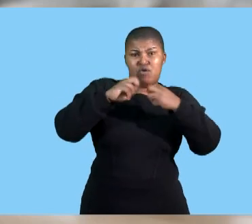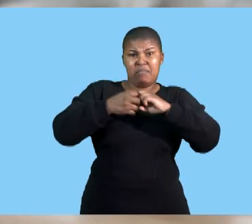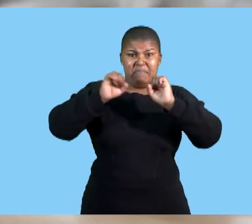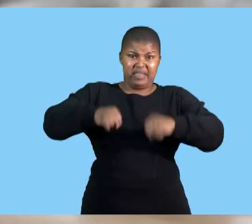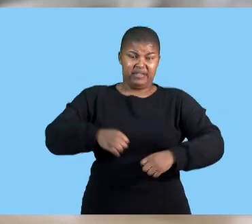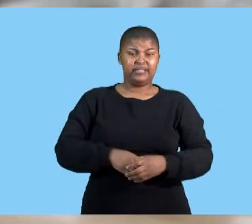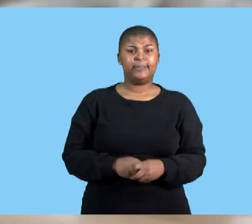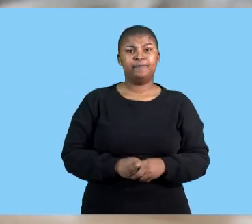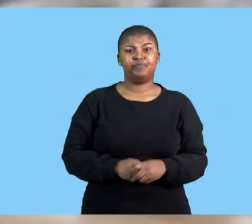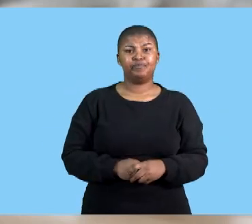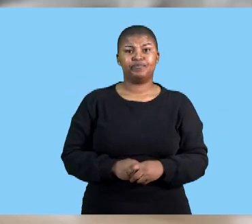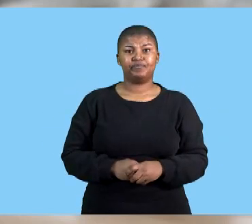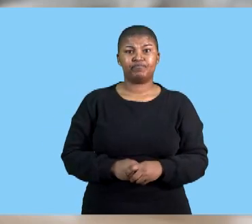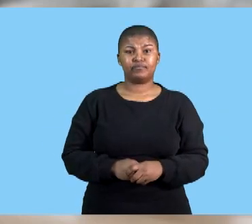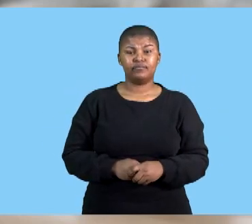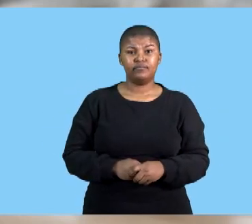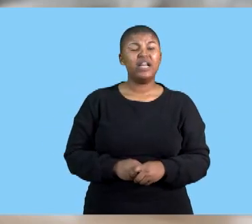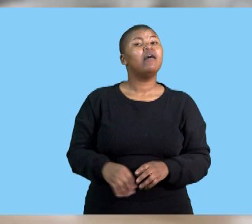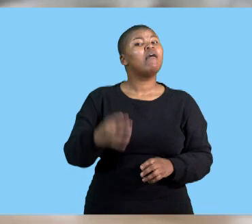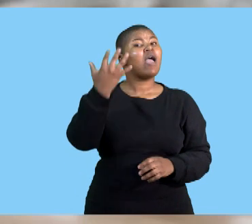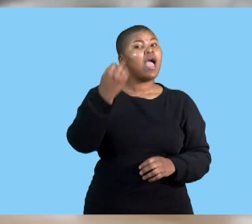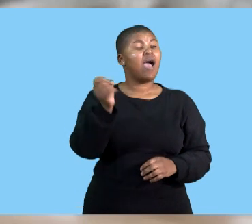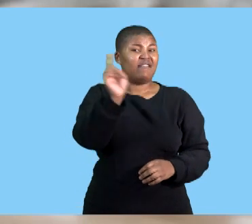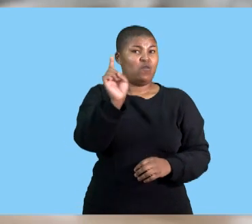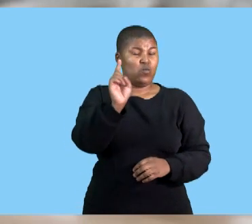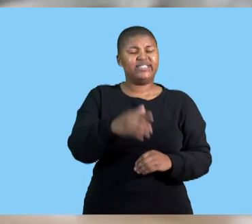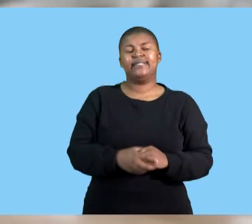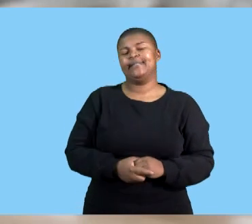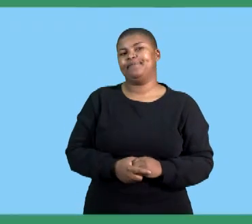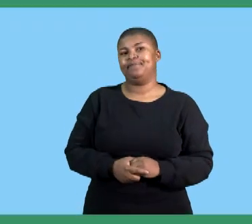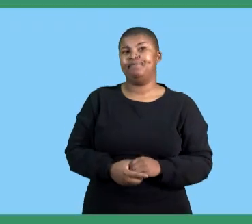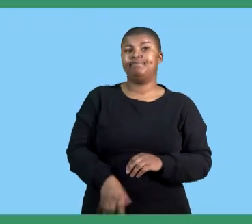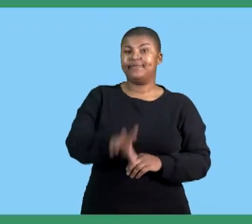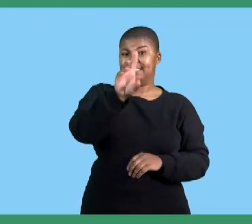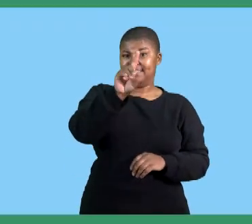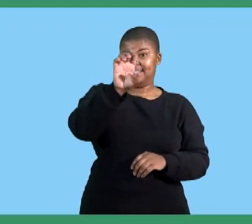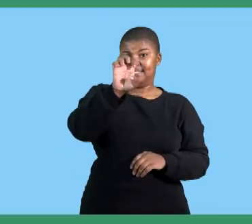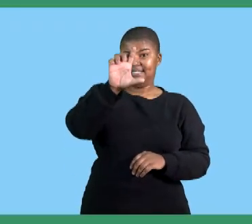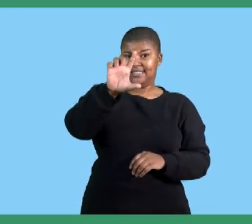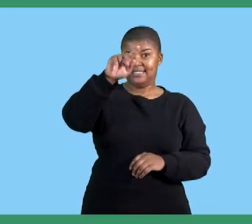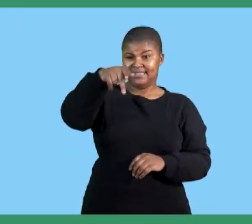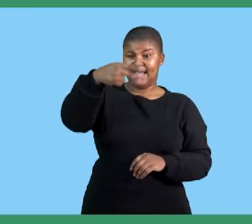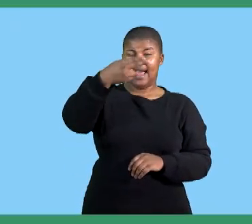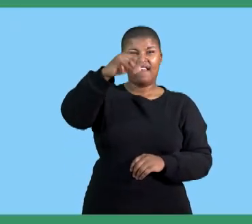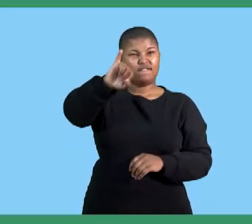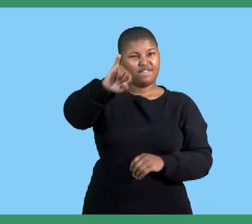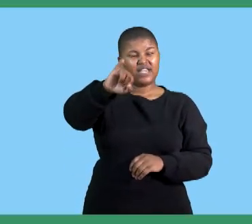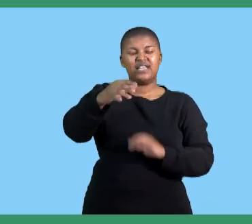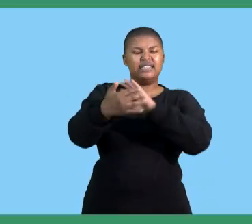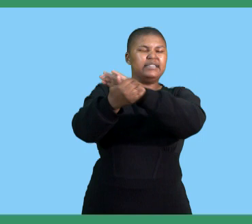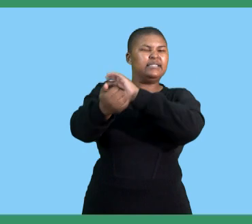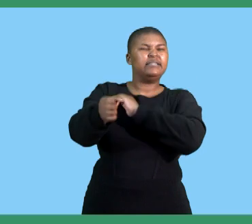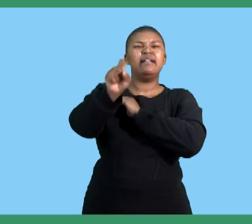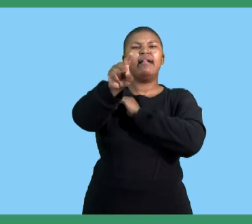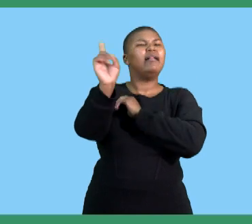of complex problems, we have what we call the Delphi technique. Let's then find out what this